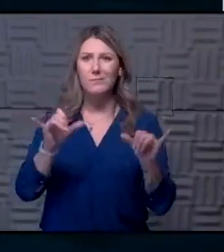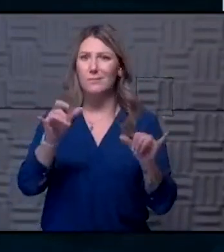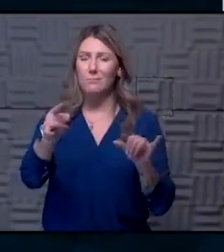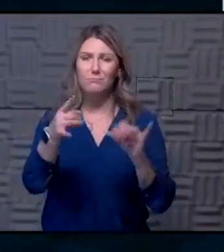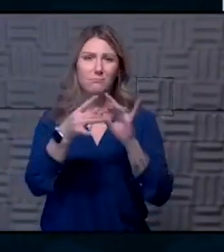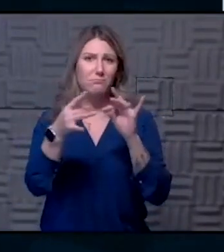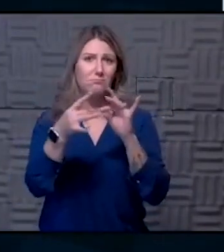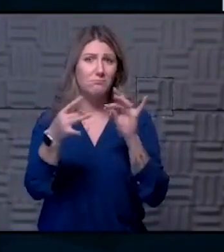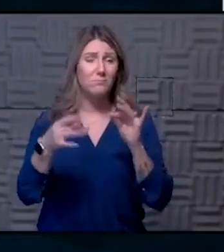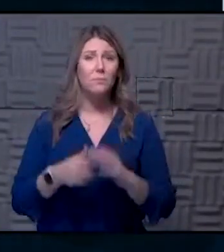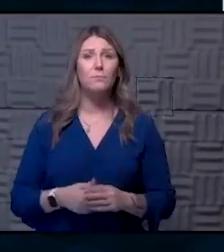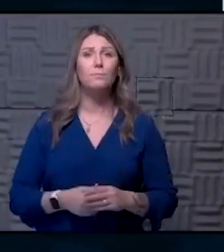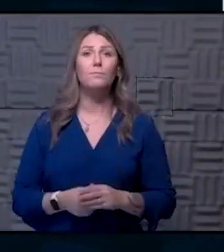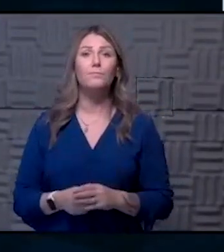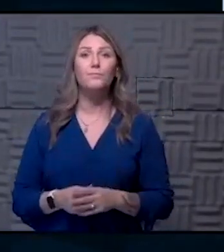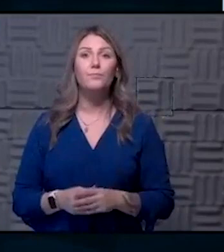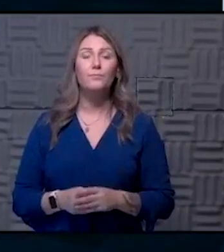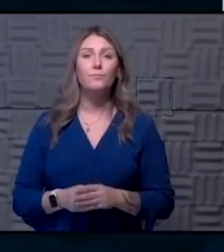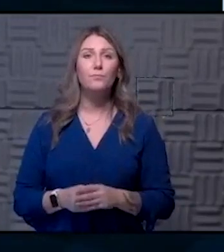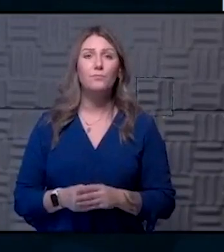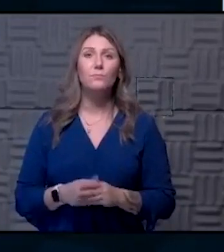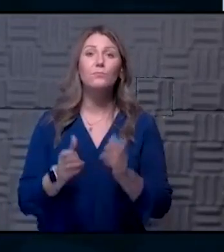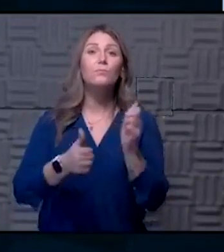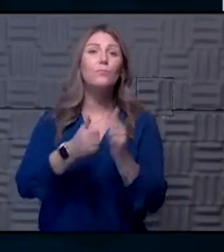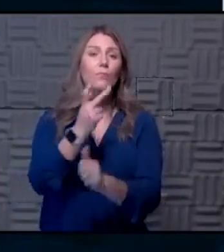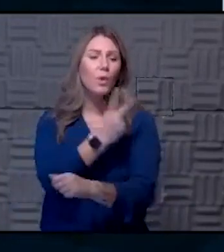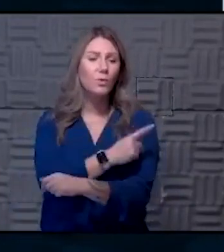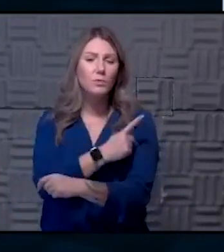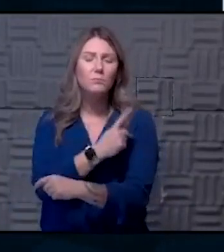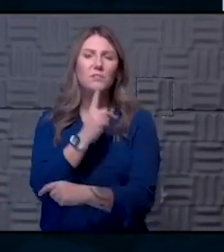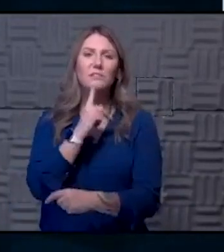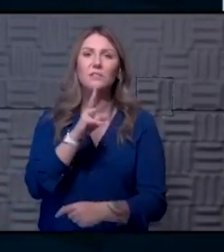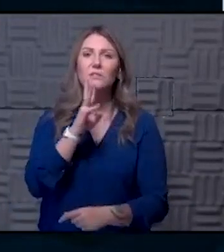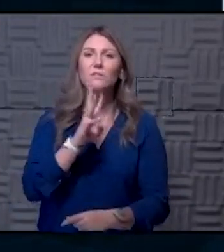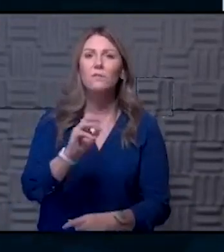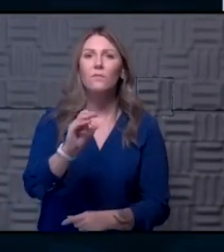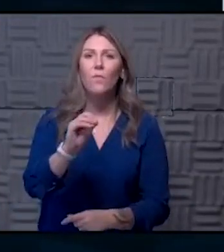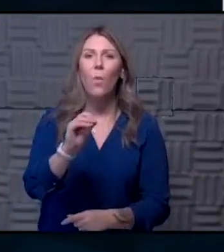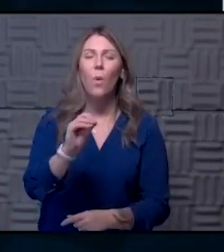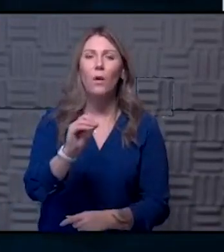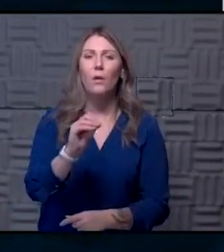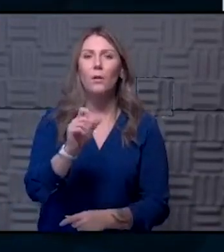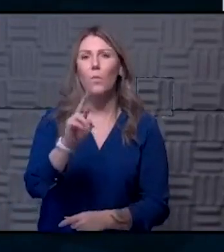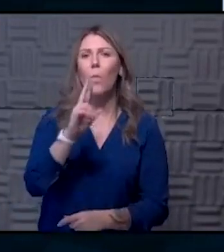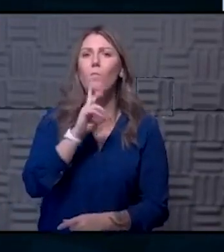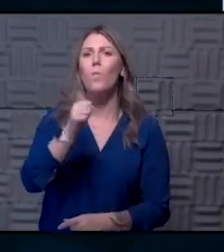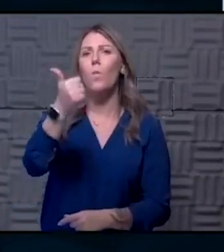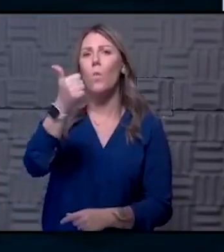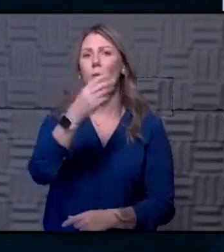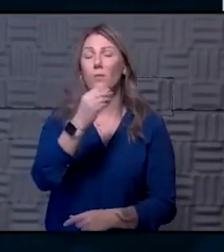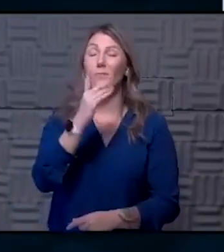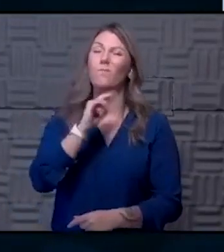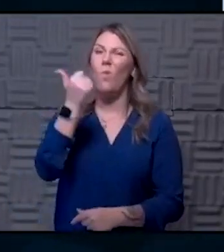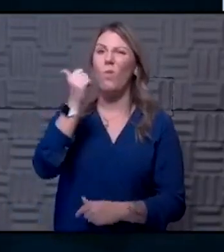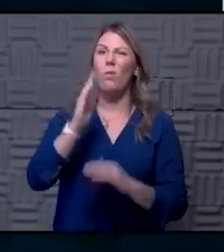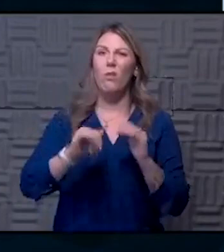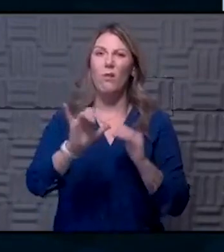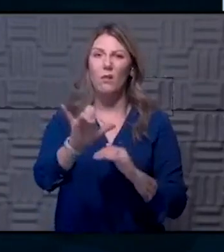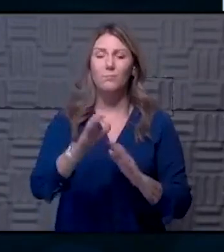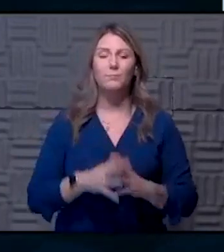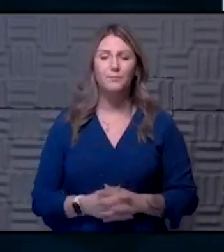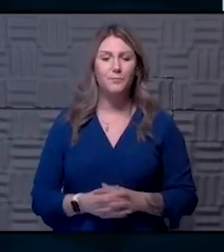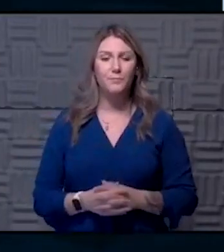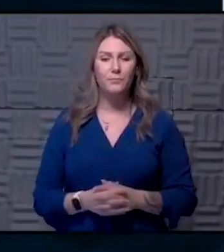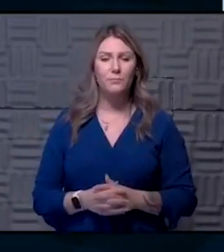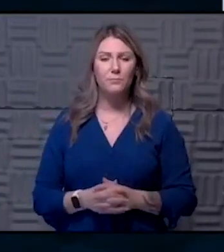said. Basically, most of the patients are 40 years of age and up, and mostly older than that. And